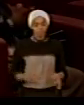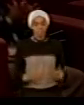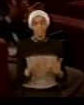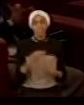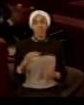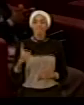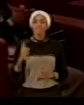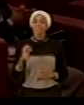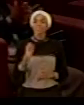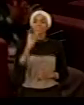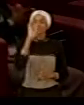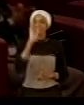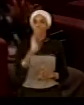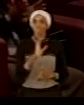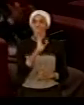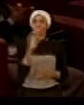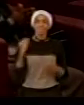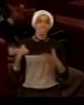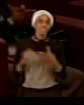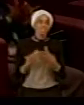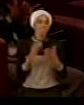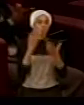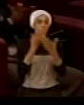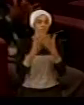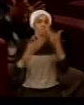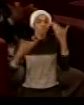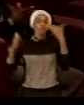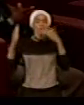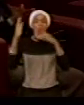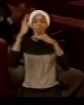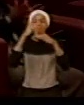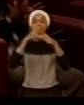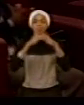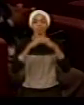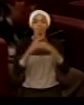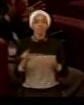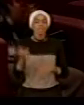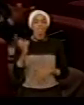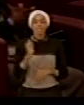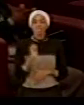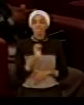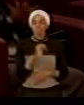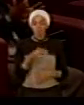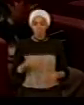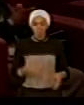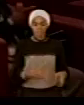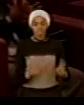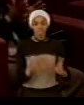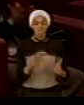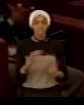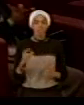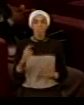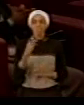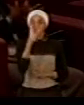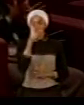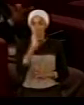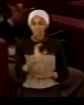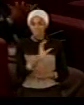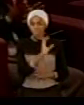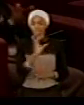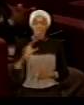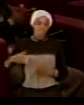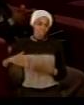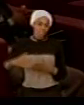way of the cross leads home, the way of the